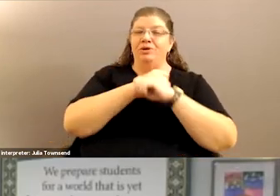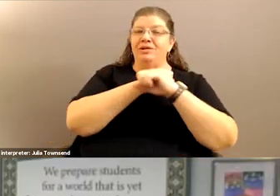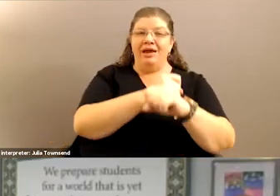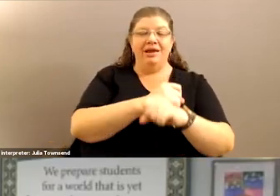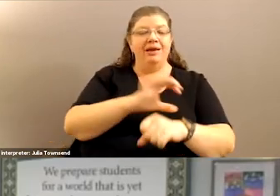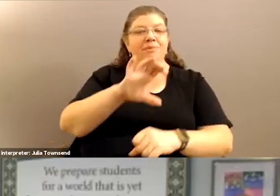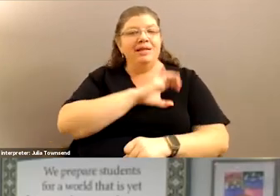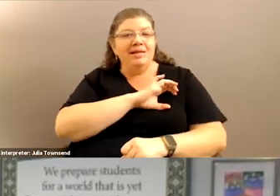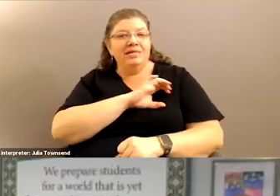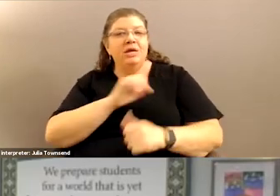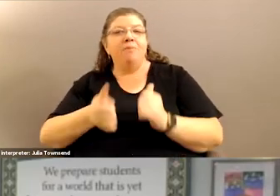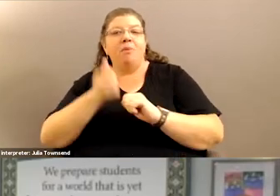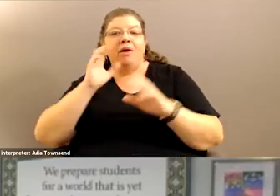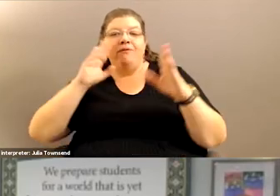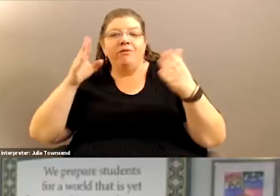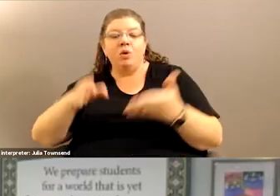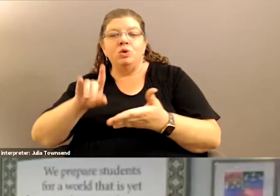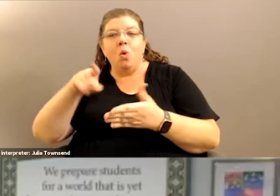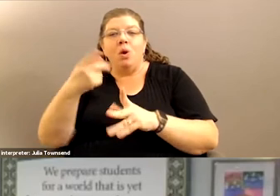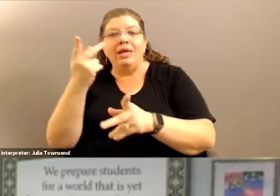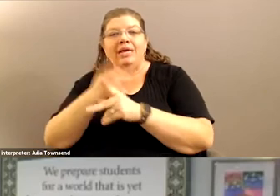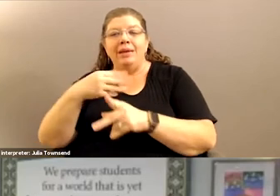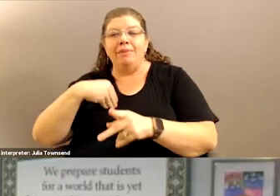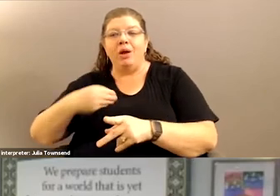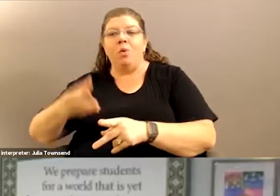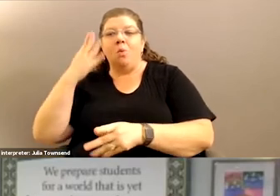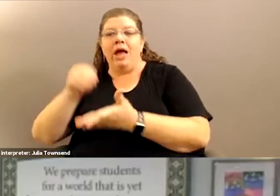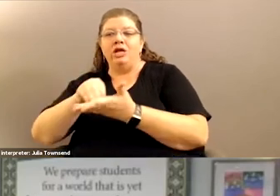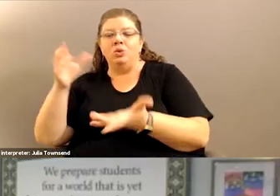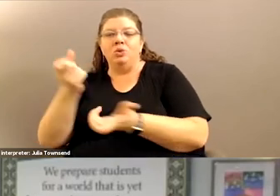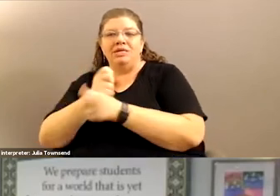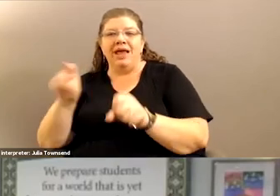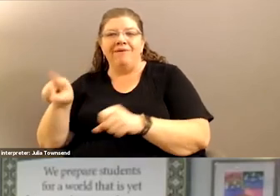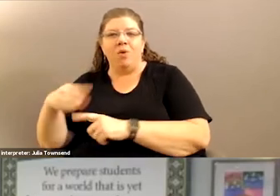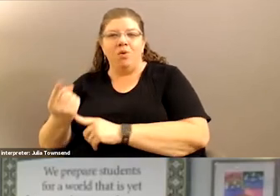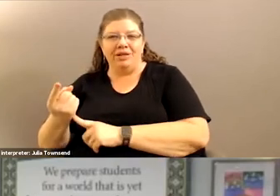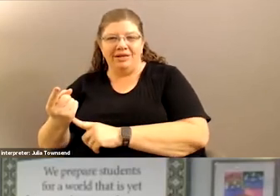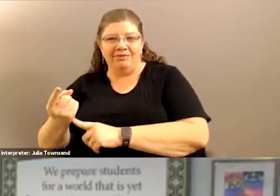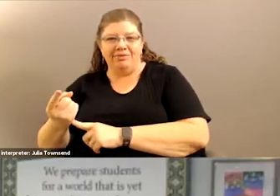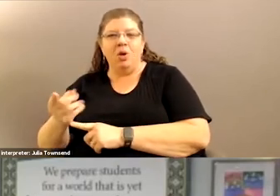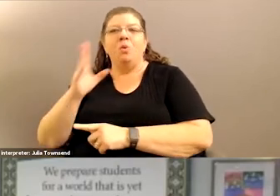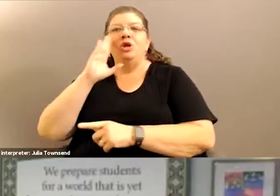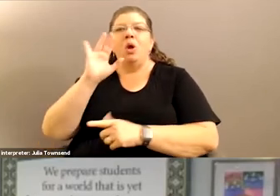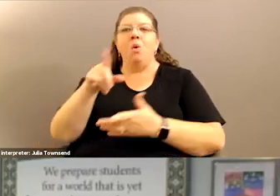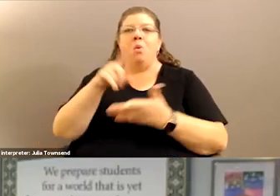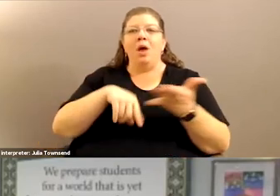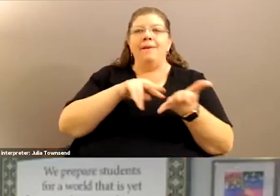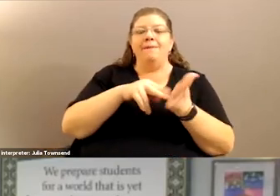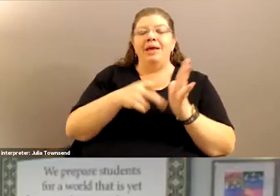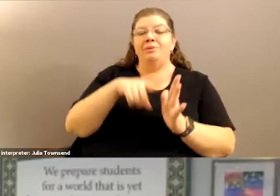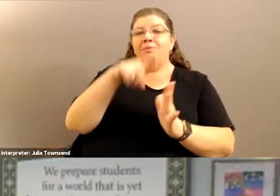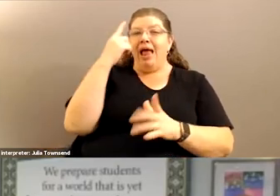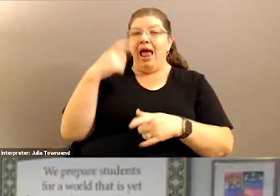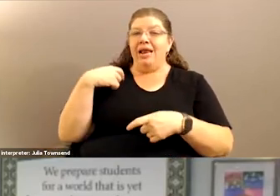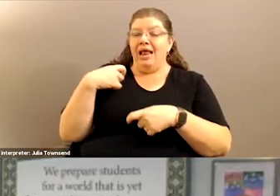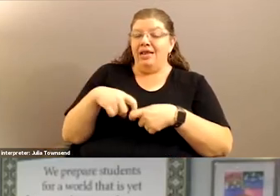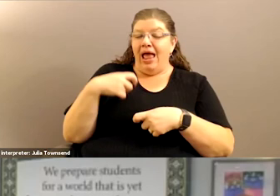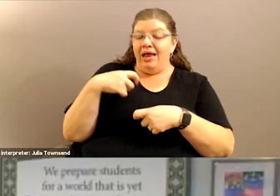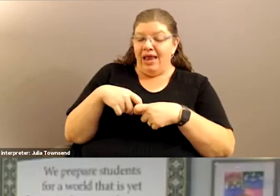primarily focused on only keeping white students safe we know what this means for our black latinx